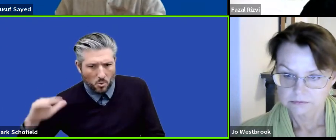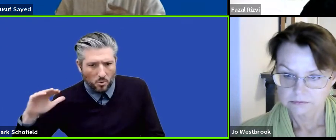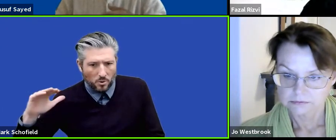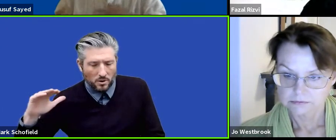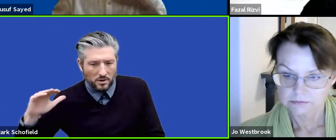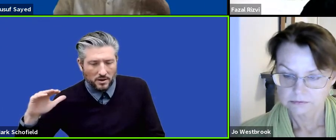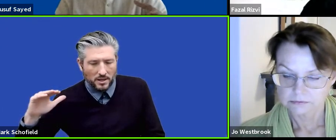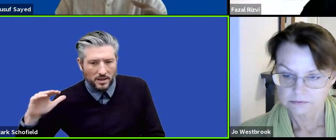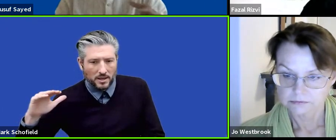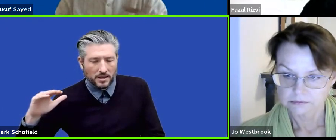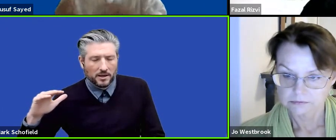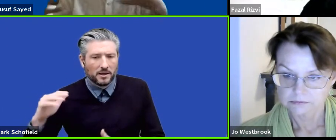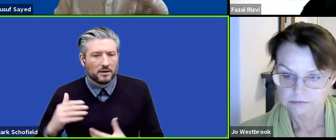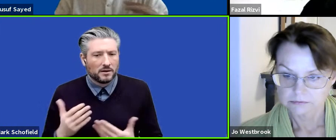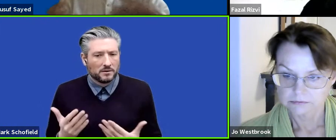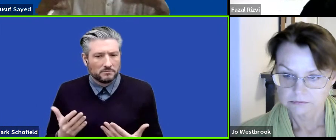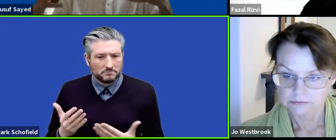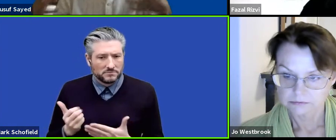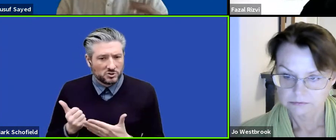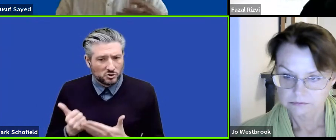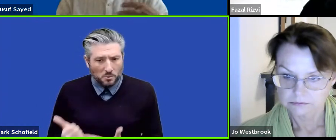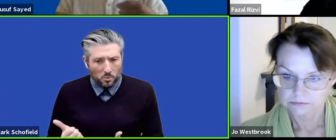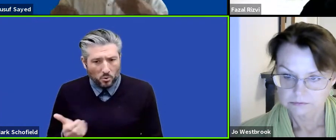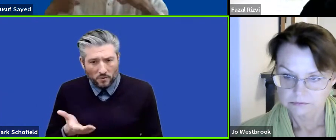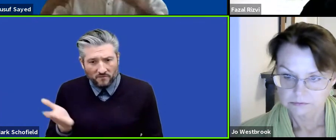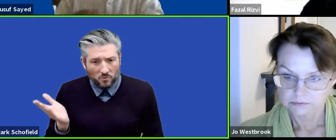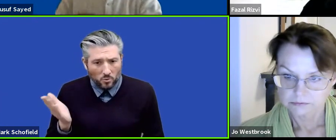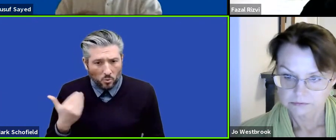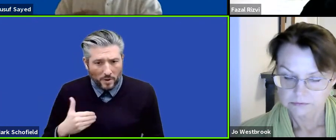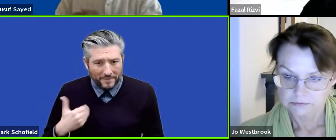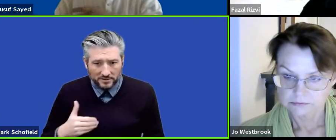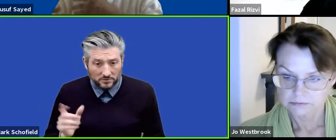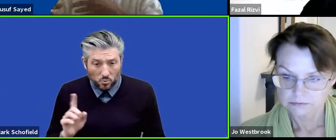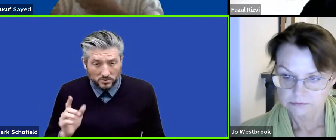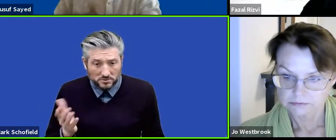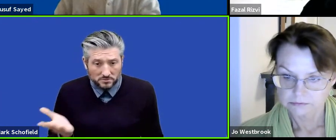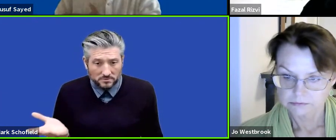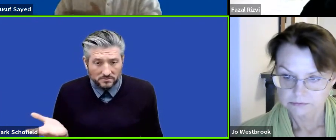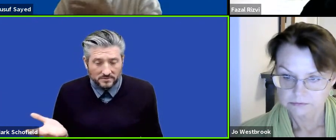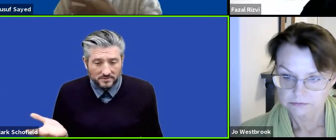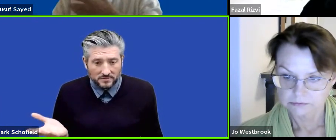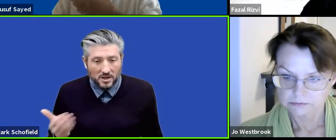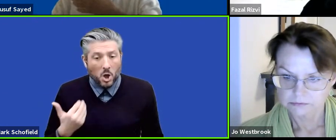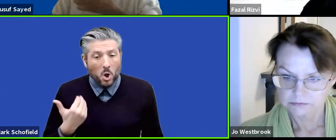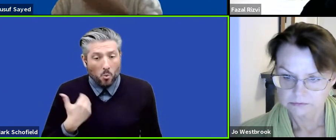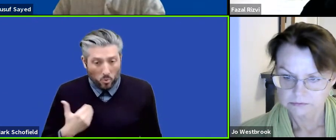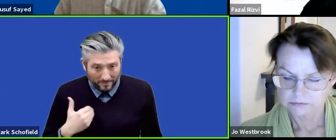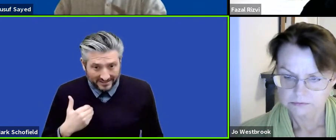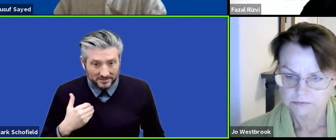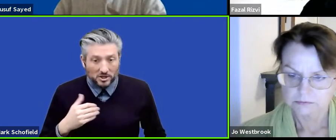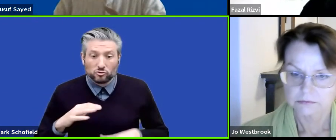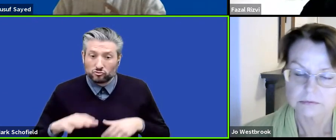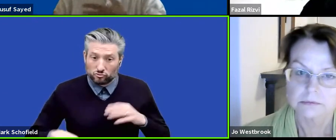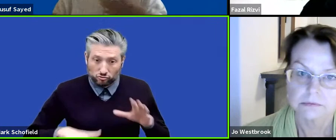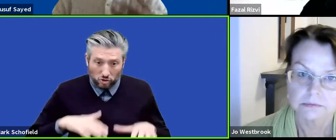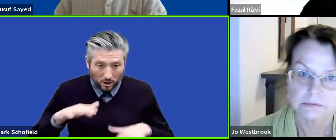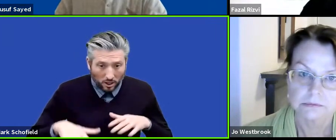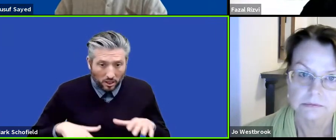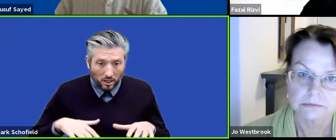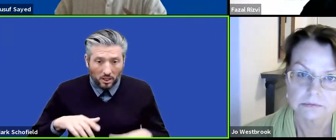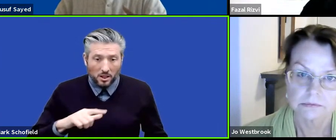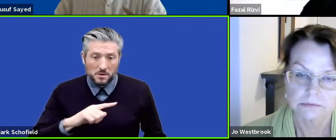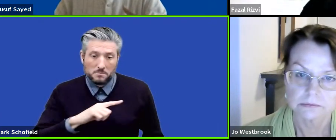is provided in that sense for women who also struggle with the absence of the close down